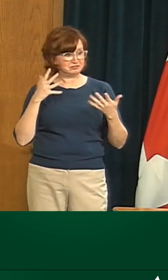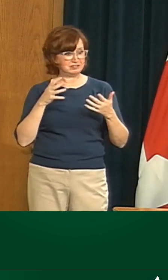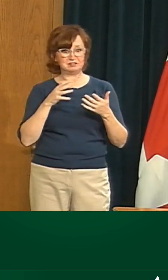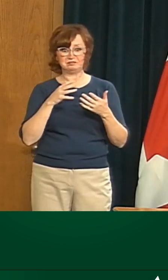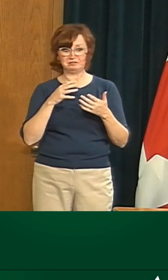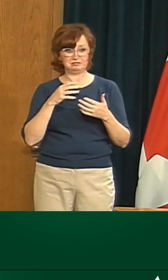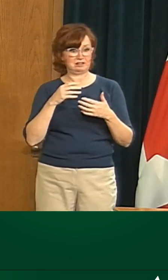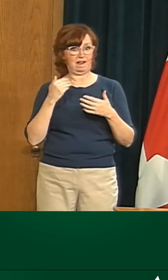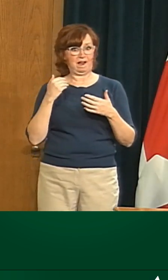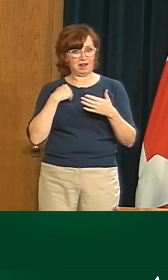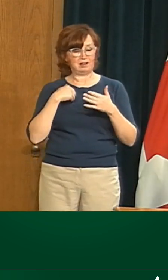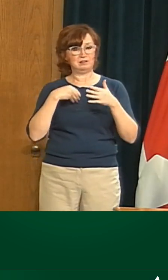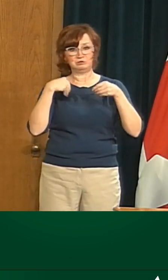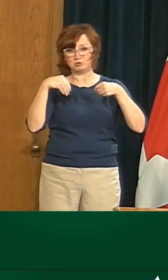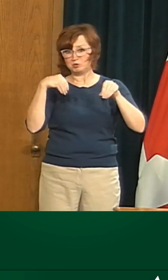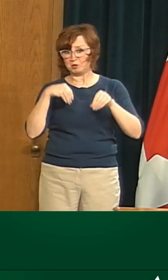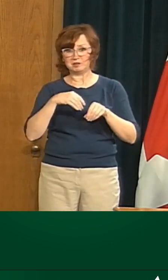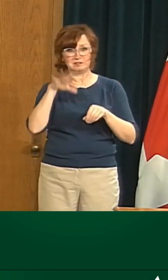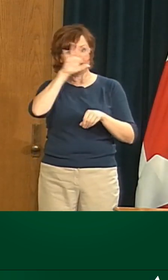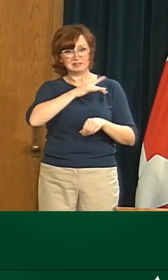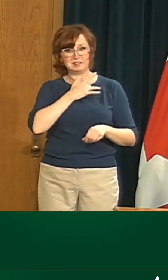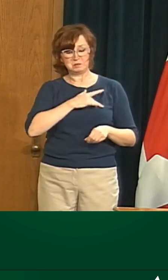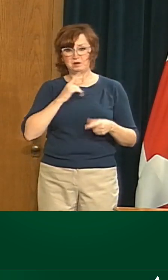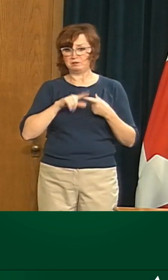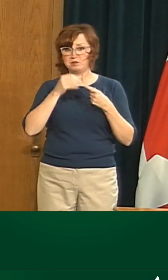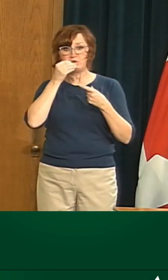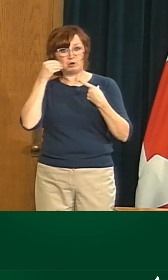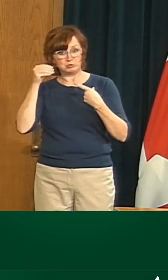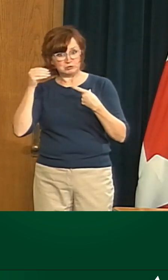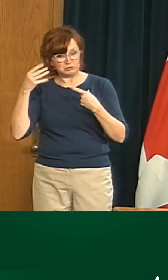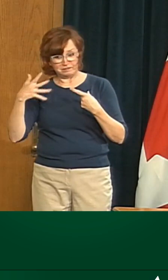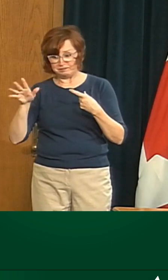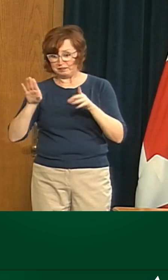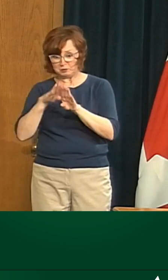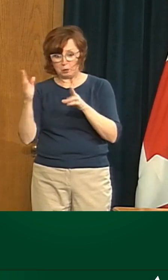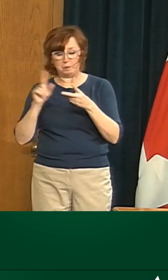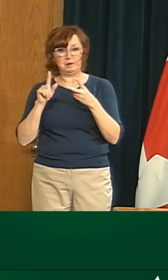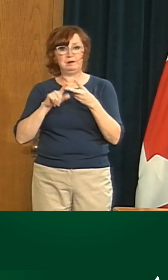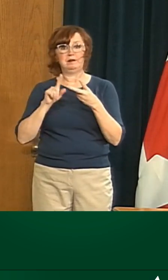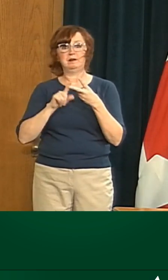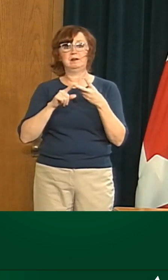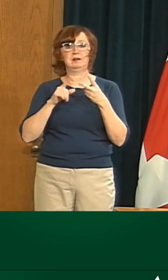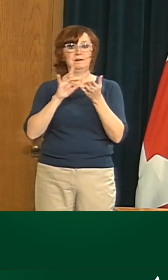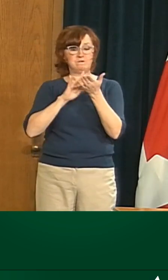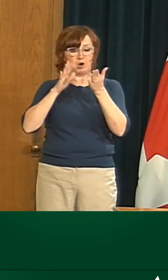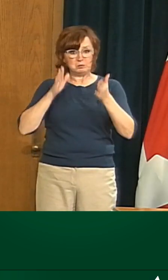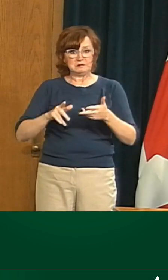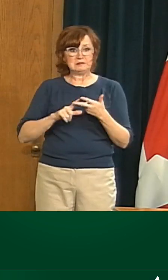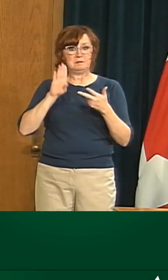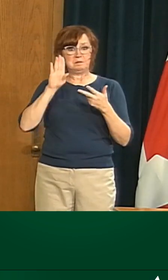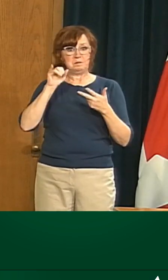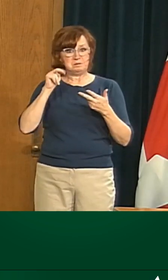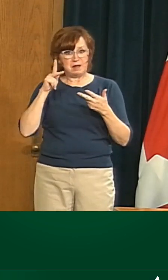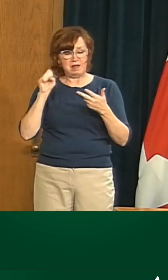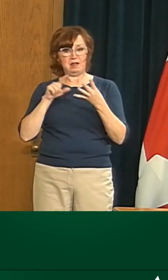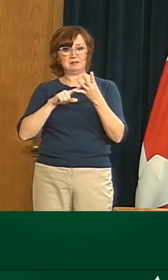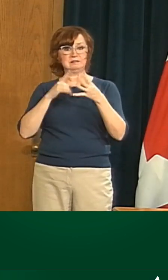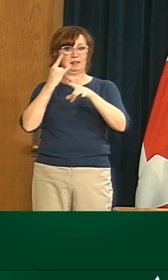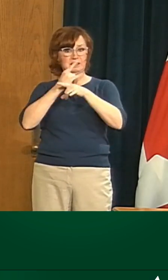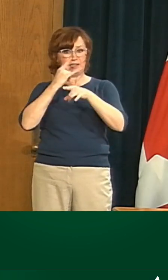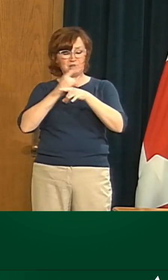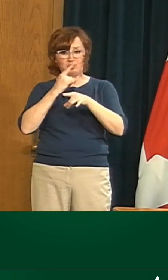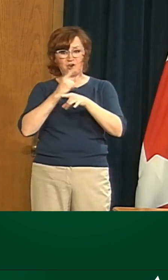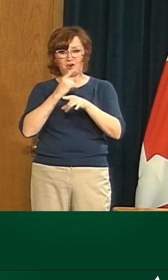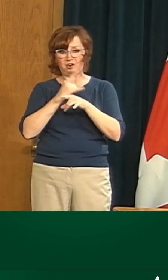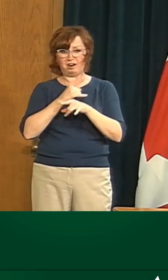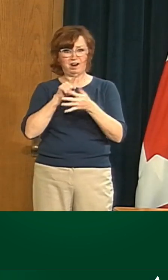Saskatchewan that have remained open. Grocery stores, for example, hardware stores, pharmacies, banks, and liquor stores have all been allowed to be open, and